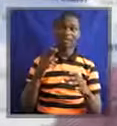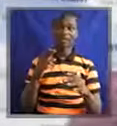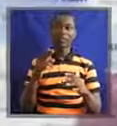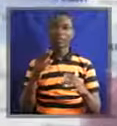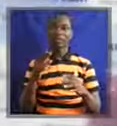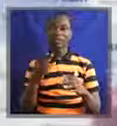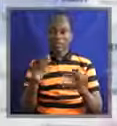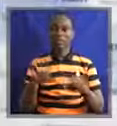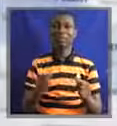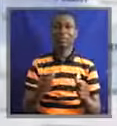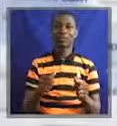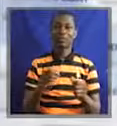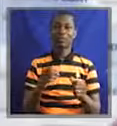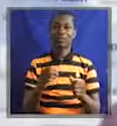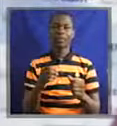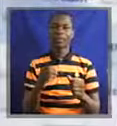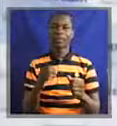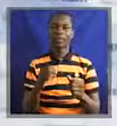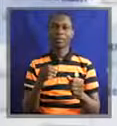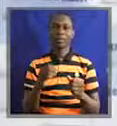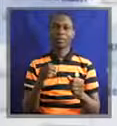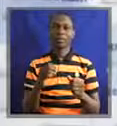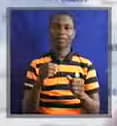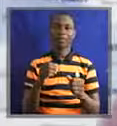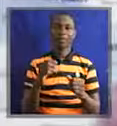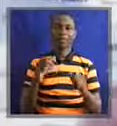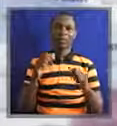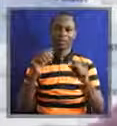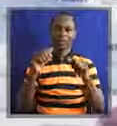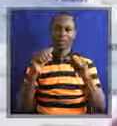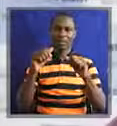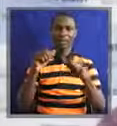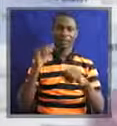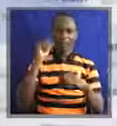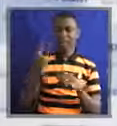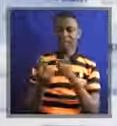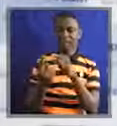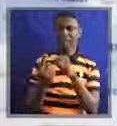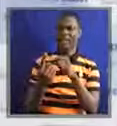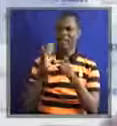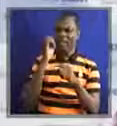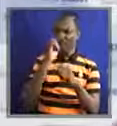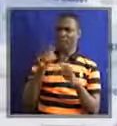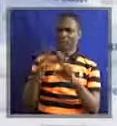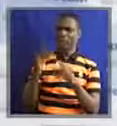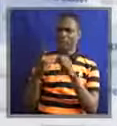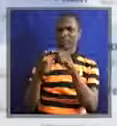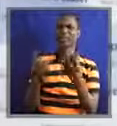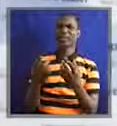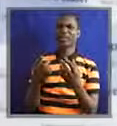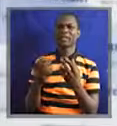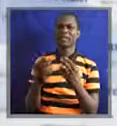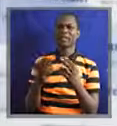oba no ohu ade na tie ni yo hohom boni bi ana ewo ni mu a otumi adi hunu sa ade